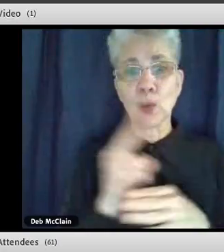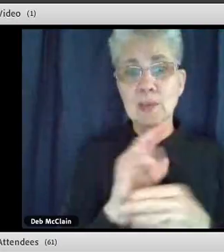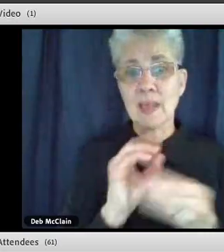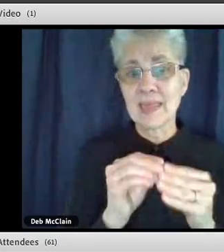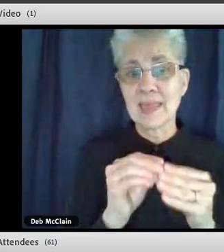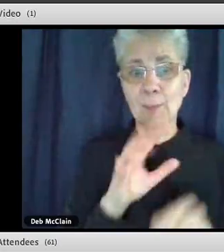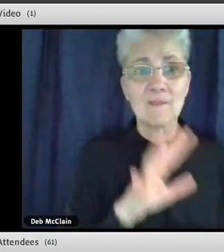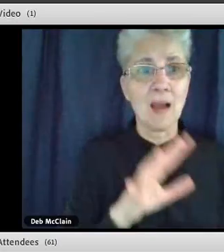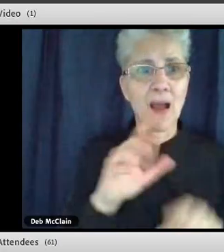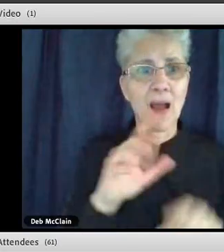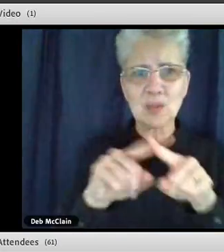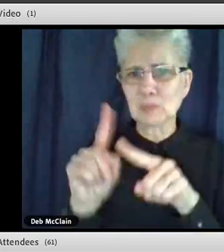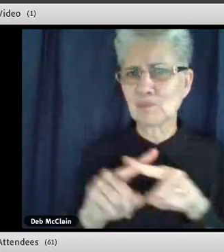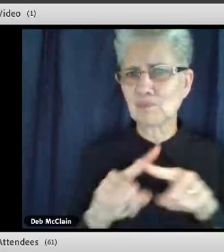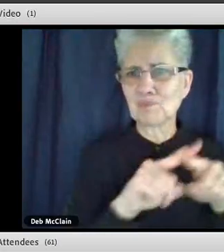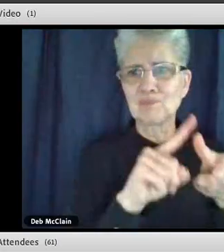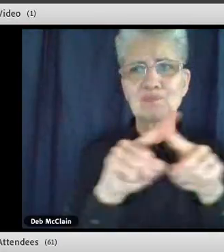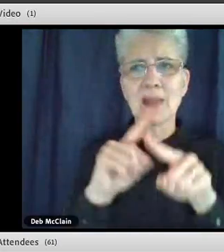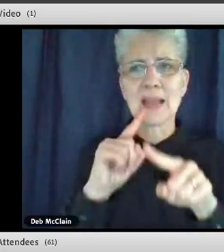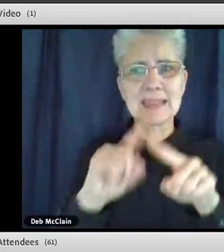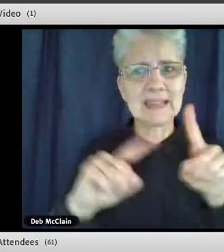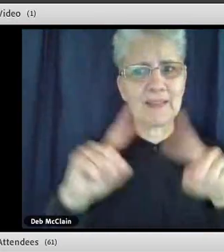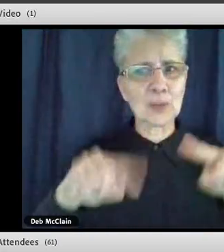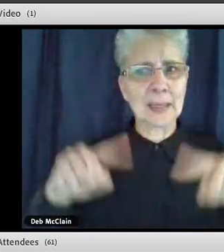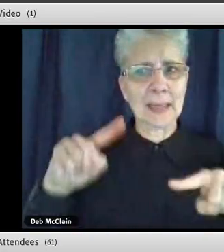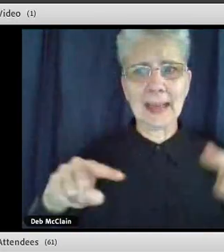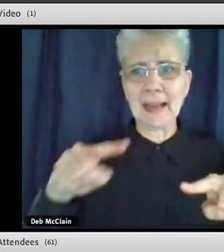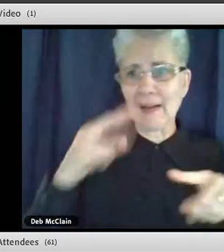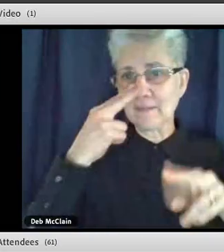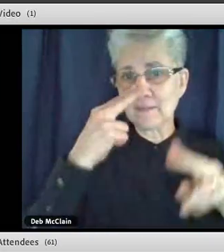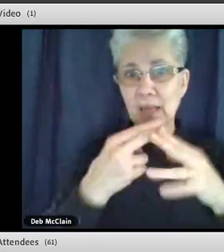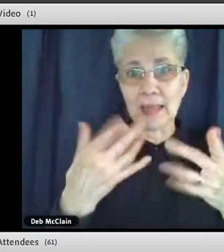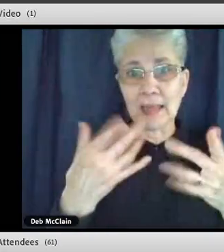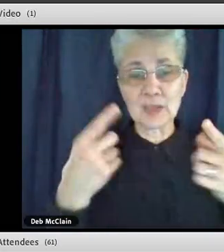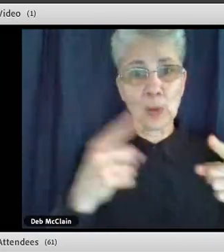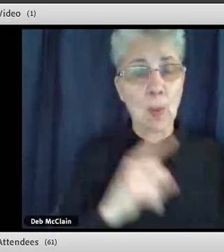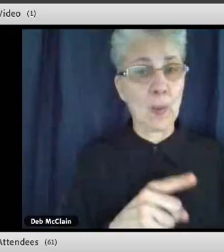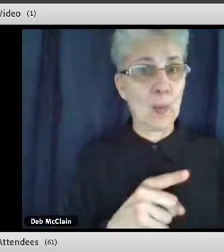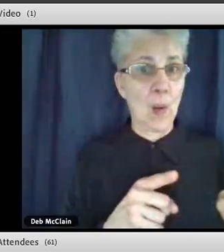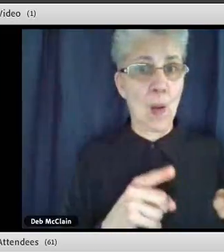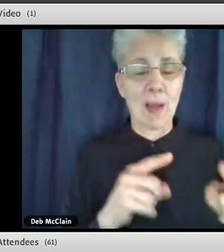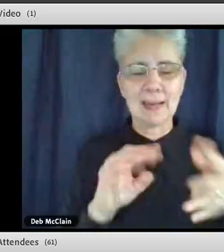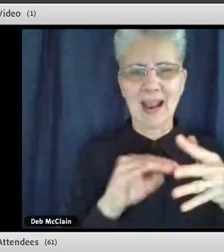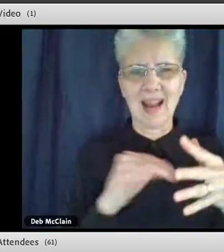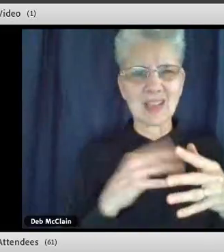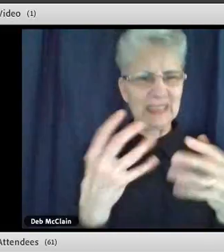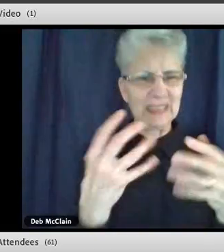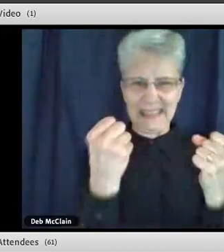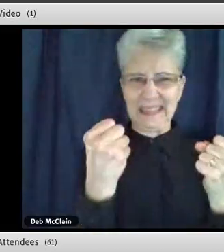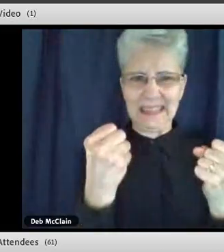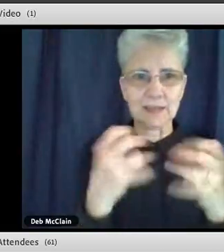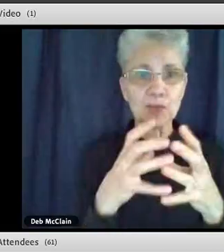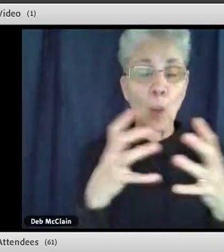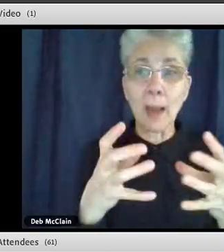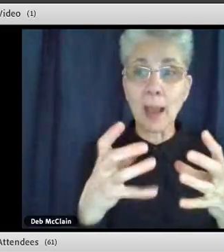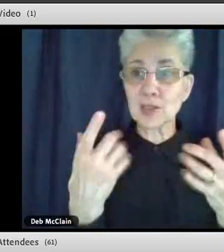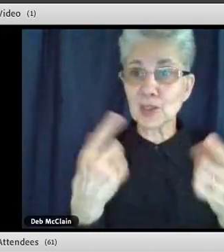of fun things for those of us who are catalogers. Like, oh, there's so much that we can bite into here with this one.